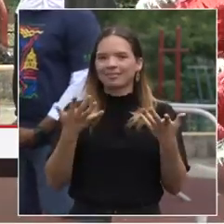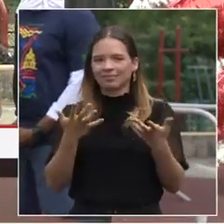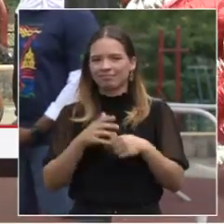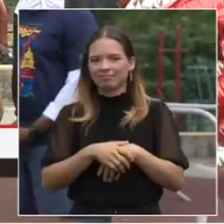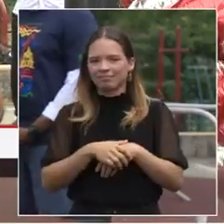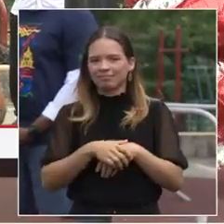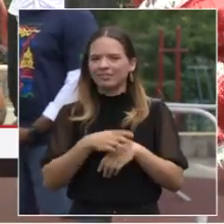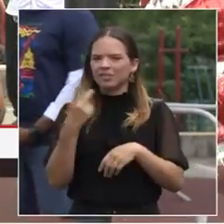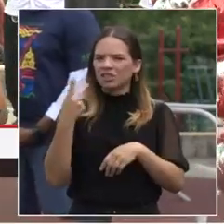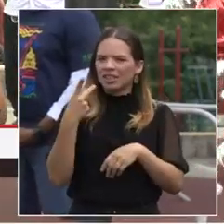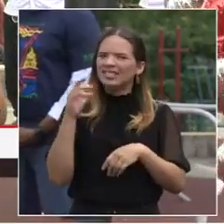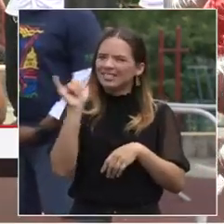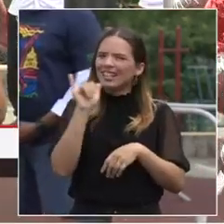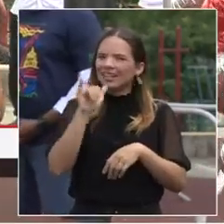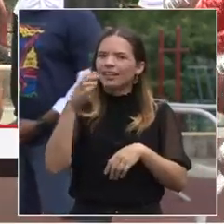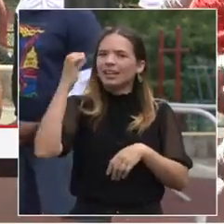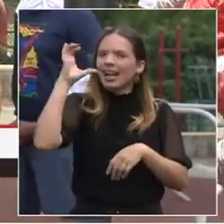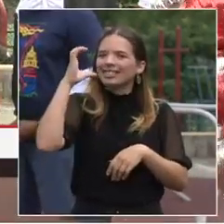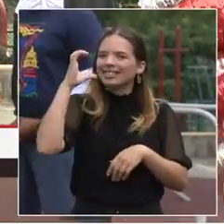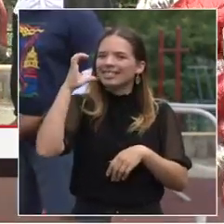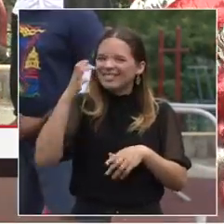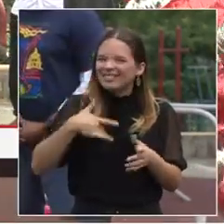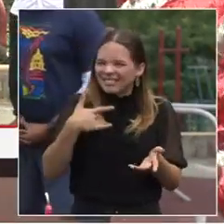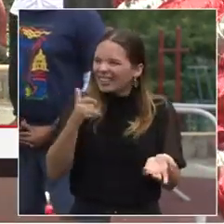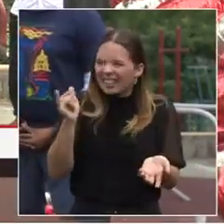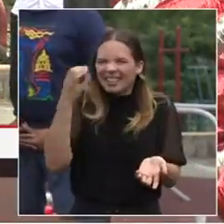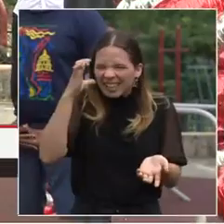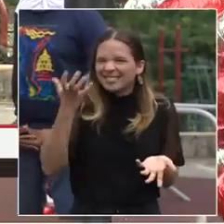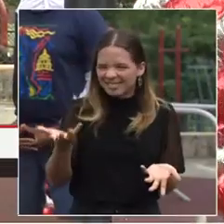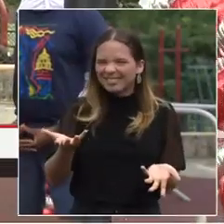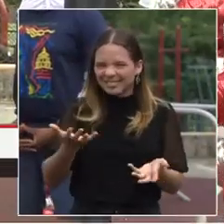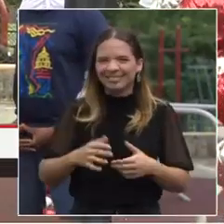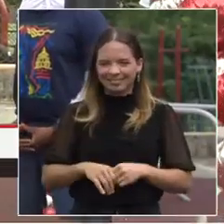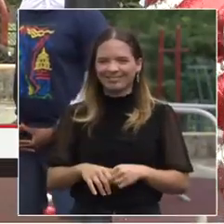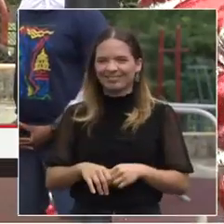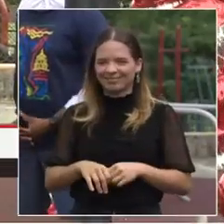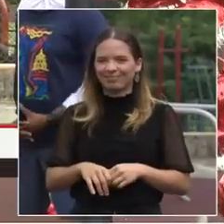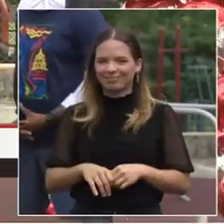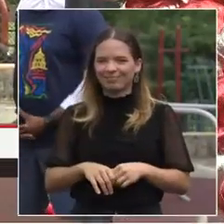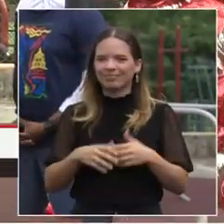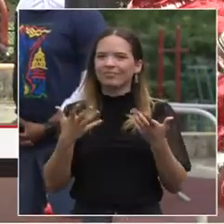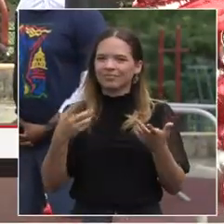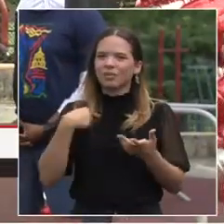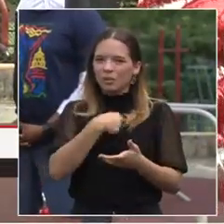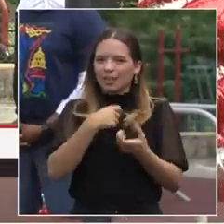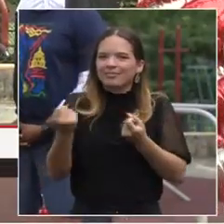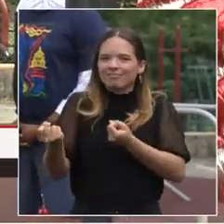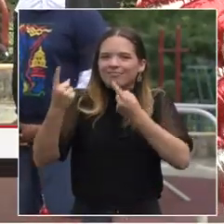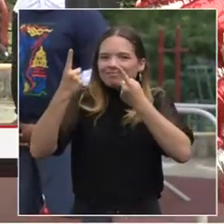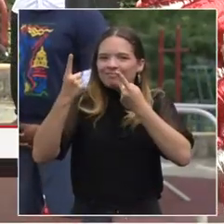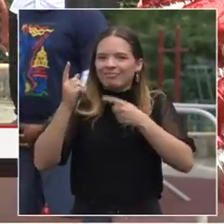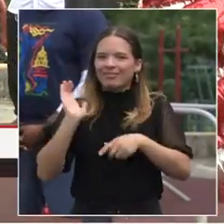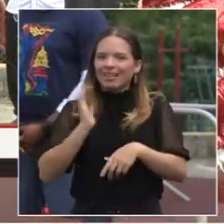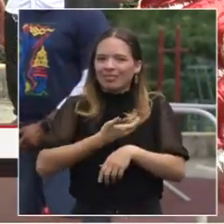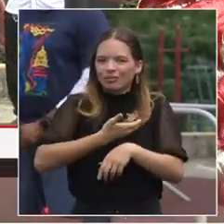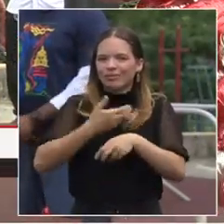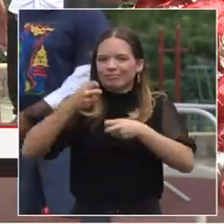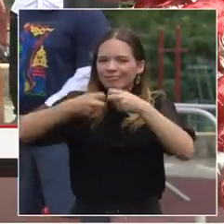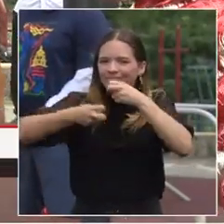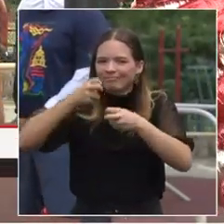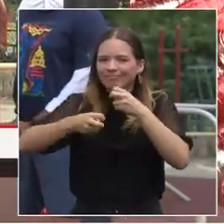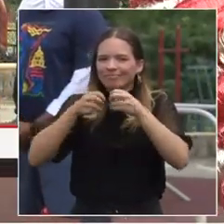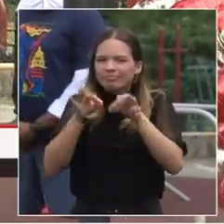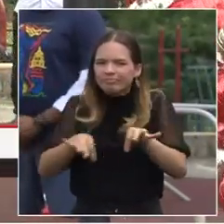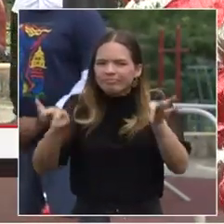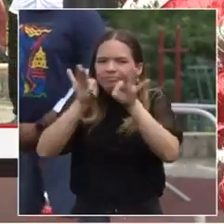literally cousins. And so we understand our issues and how important it is that